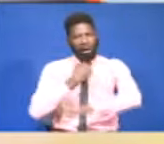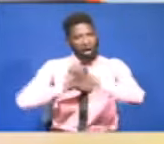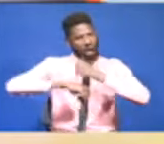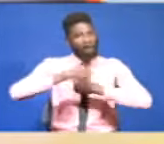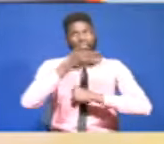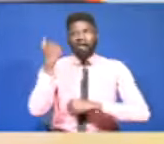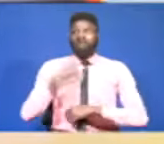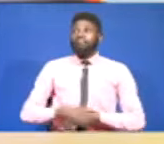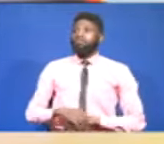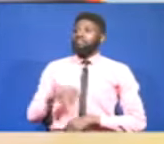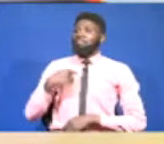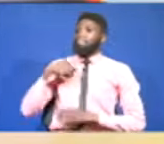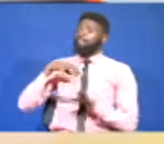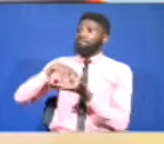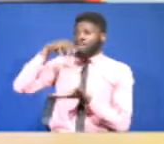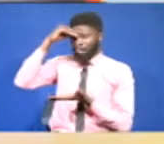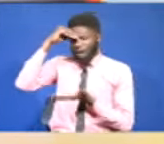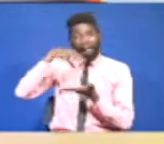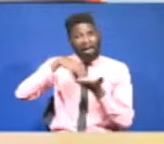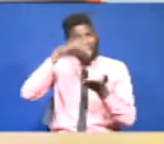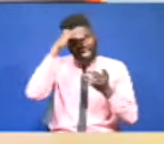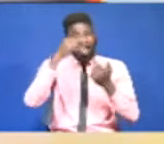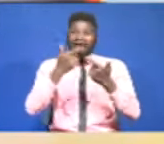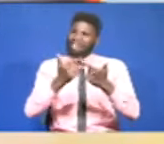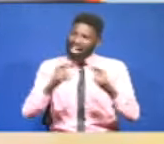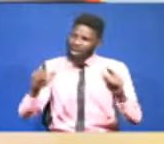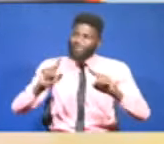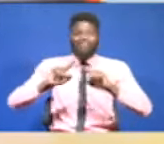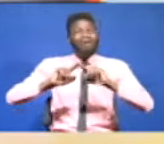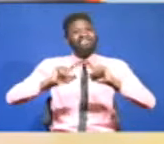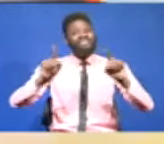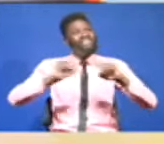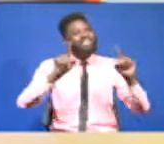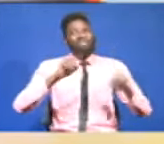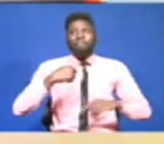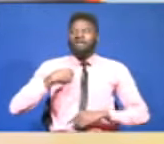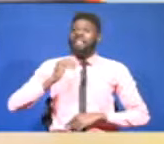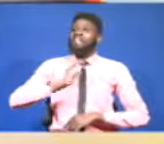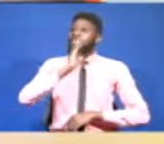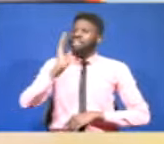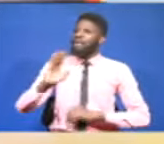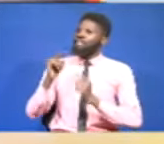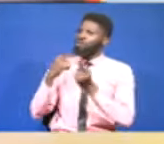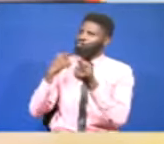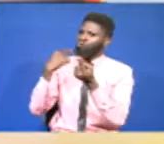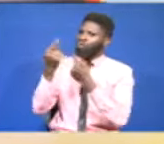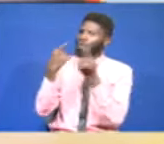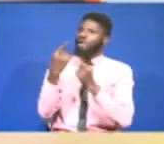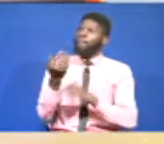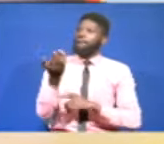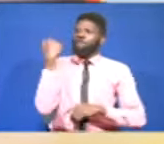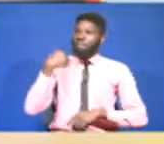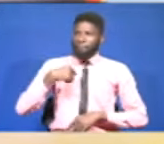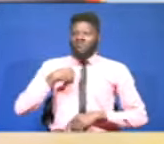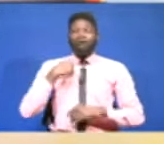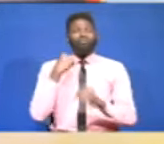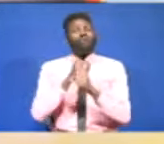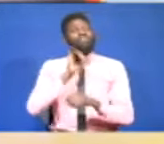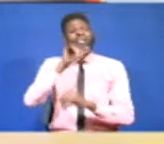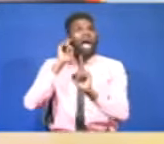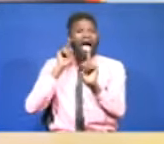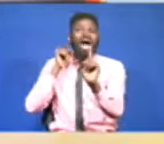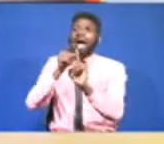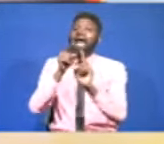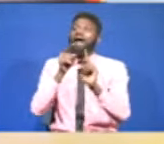learn a different language I've never even spoken before, but you know, I had to do it for the film. It was